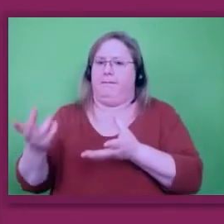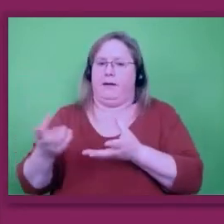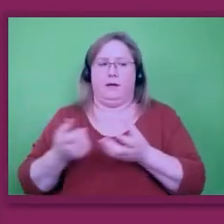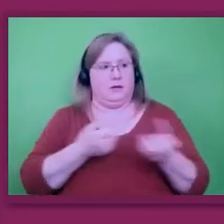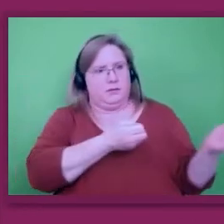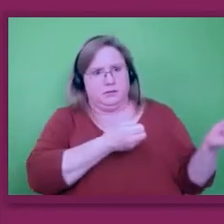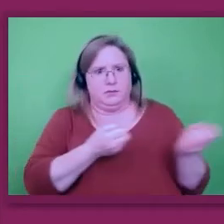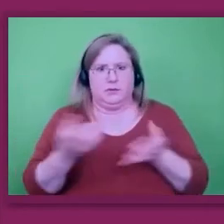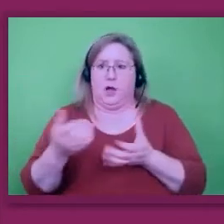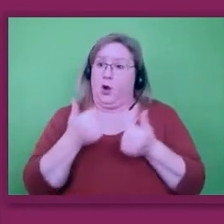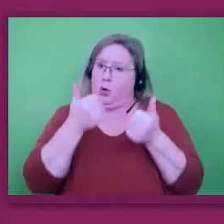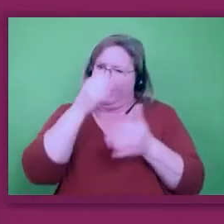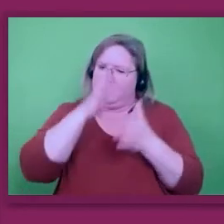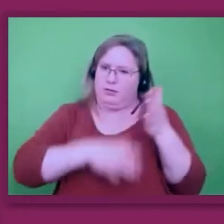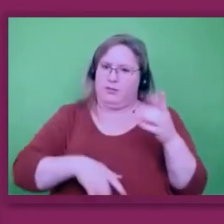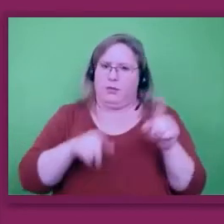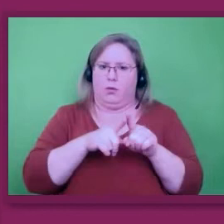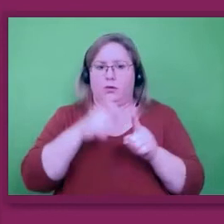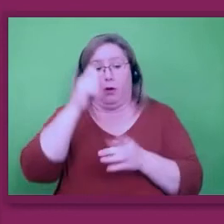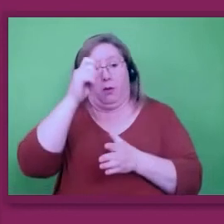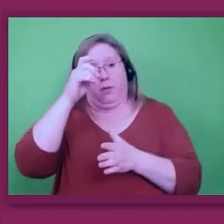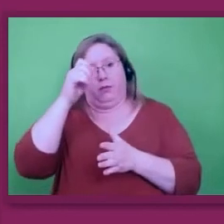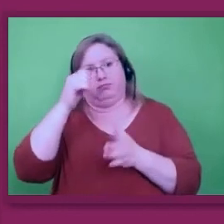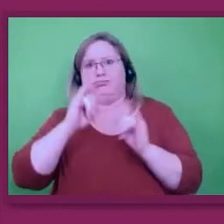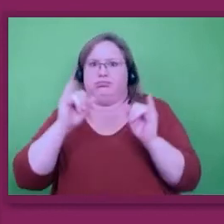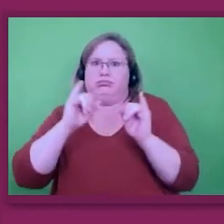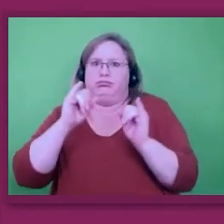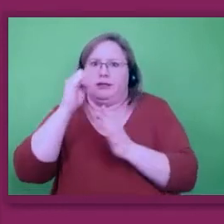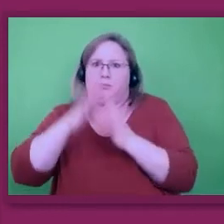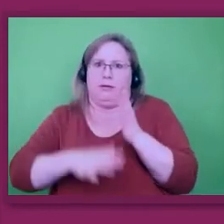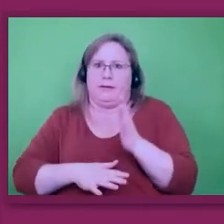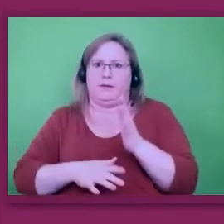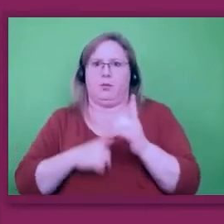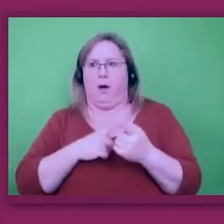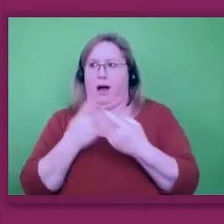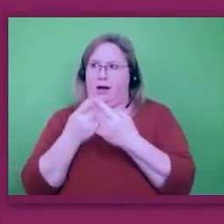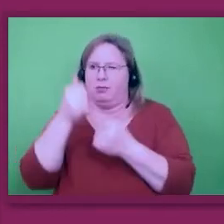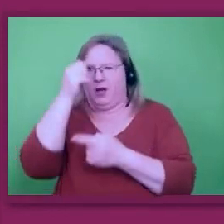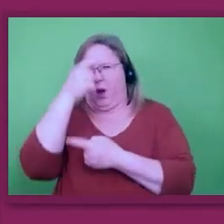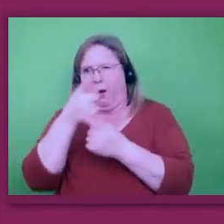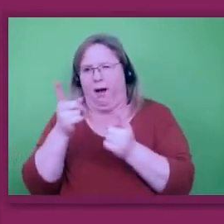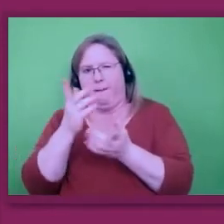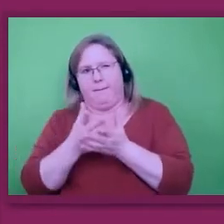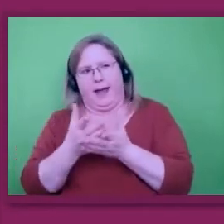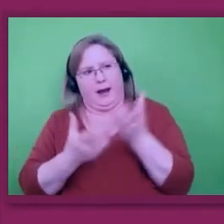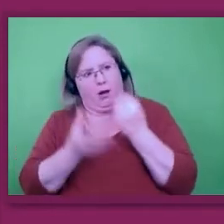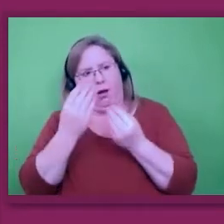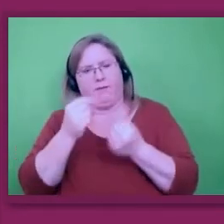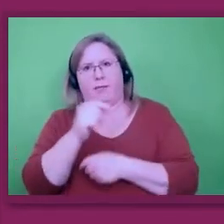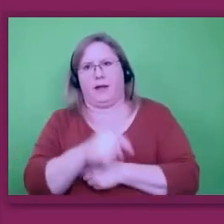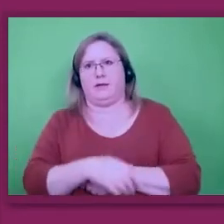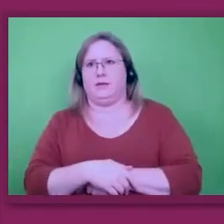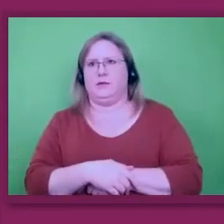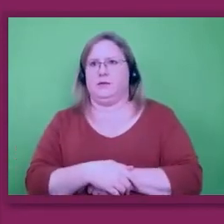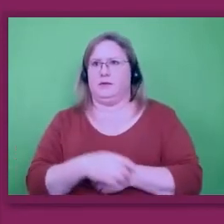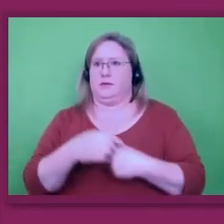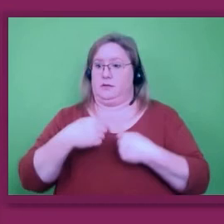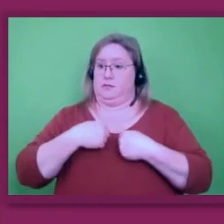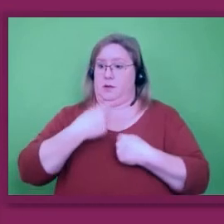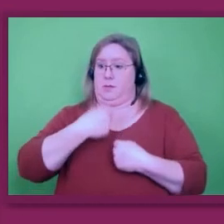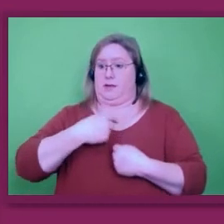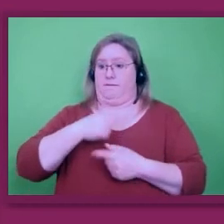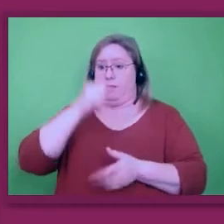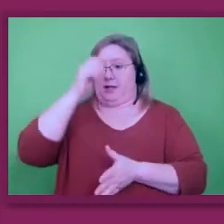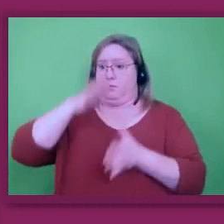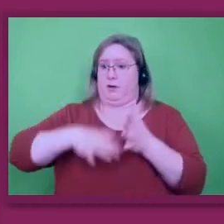can learn from it. And also, there are good experiences out there. I myself, for one, my daughter was a really